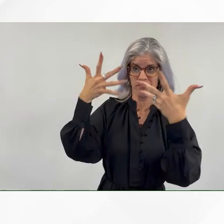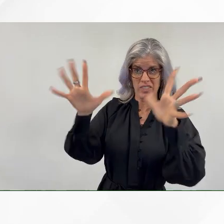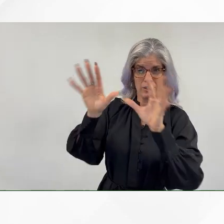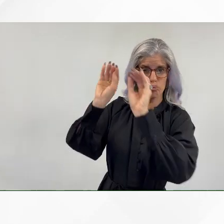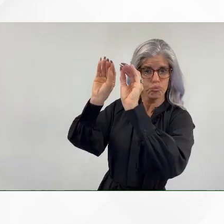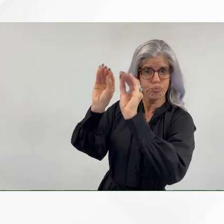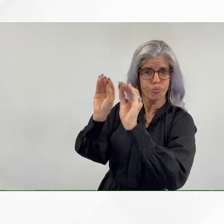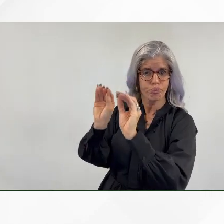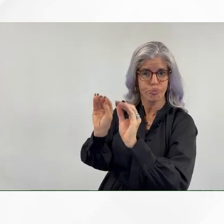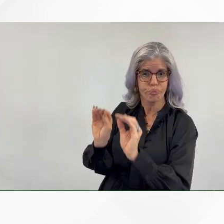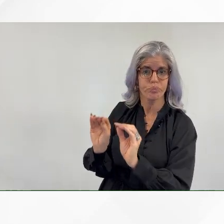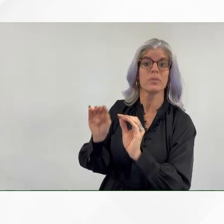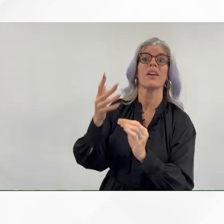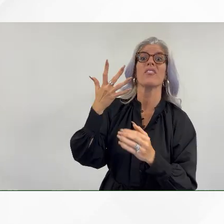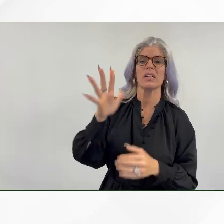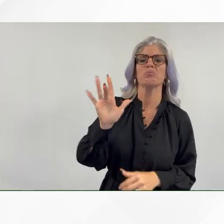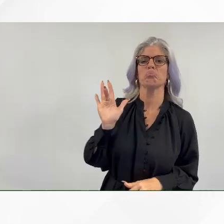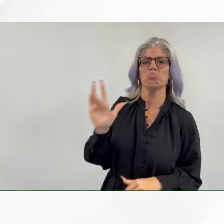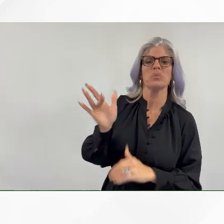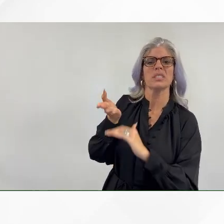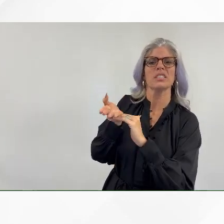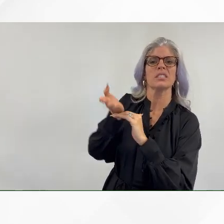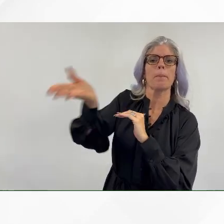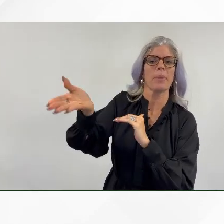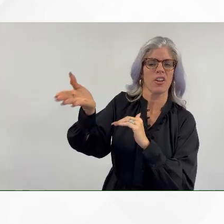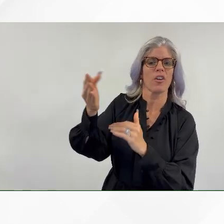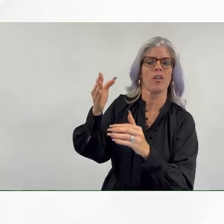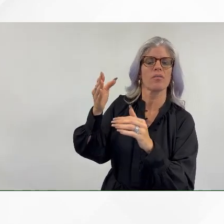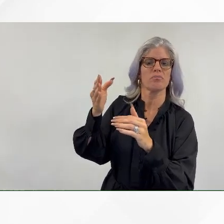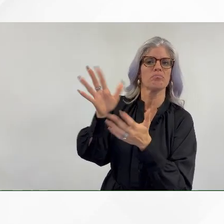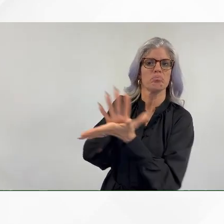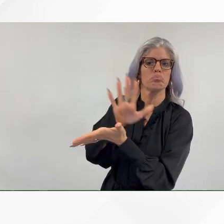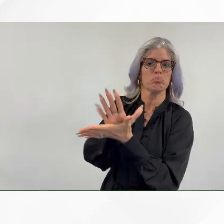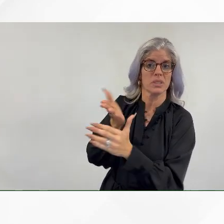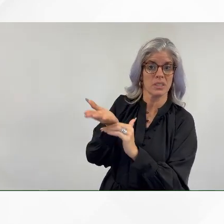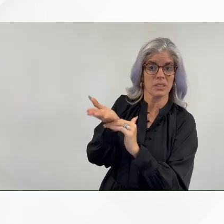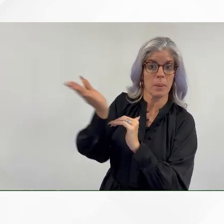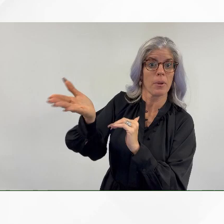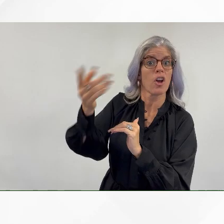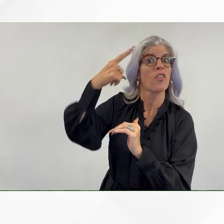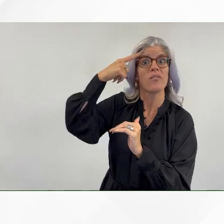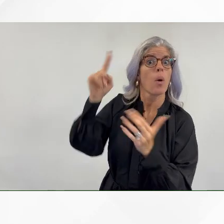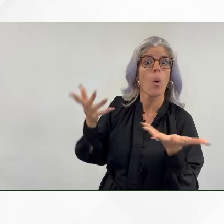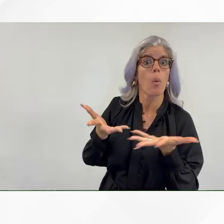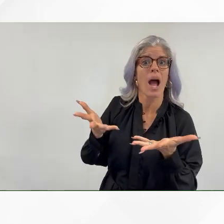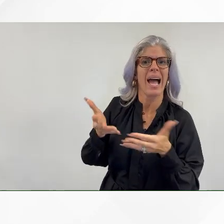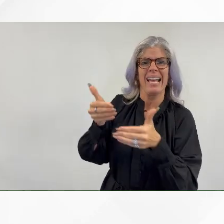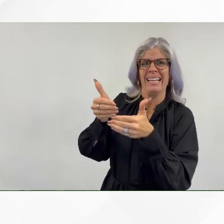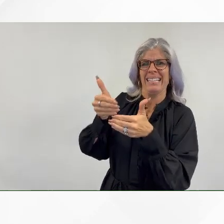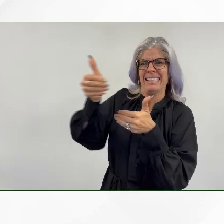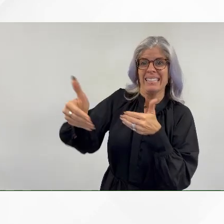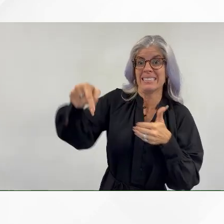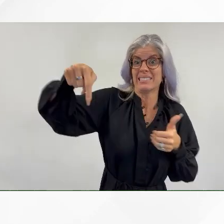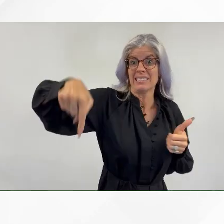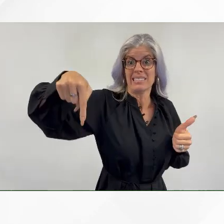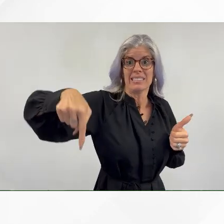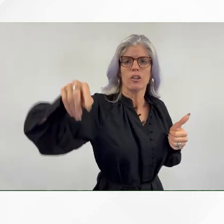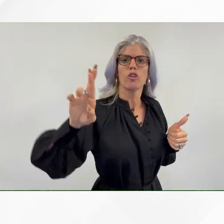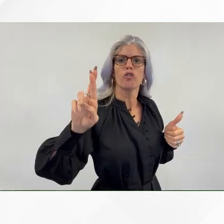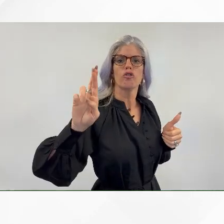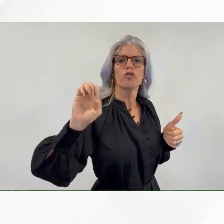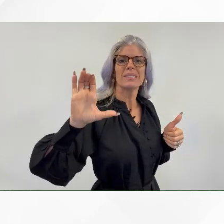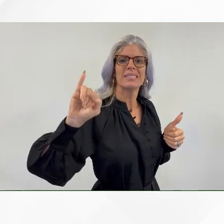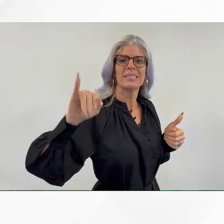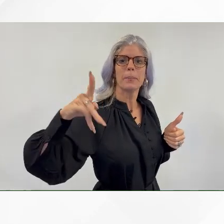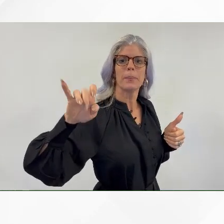to gain access to Grants Portal. The system will then prompt you to create a permanent password. Once you have access to